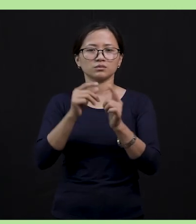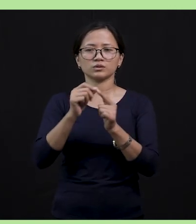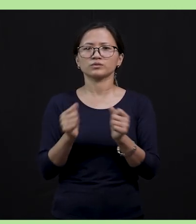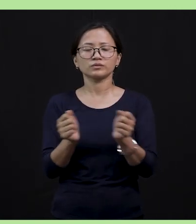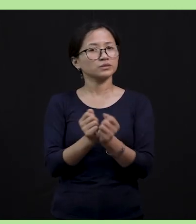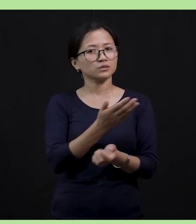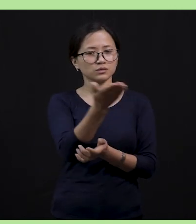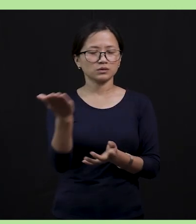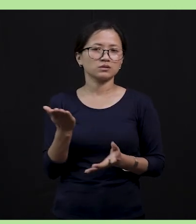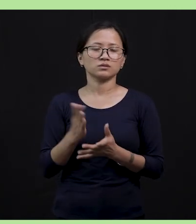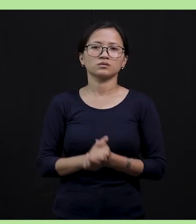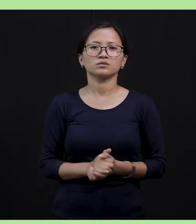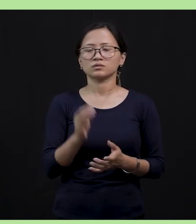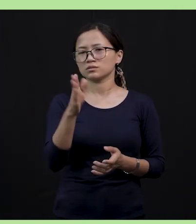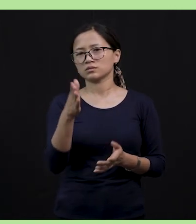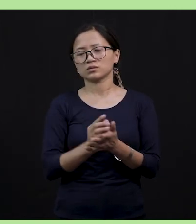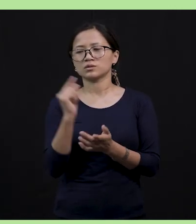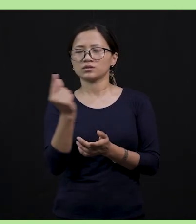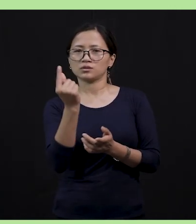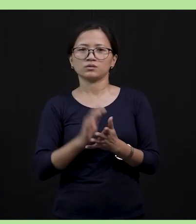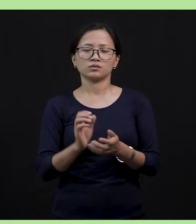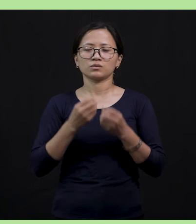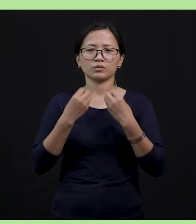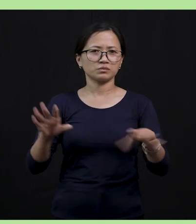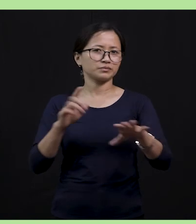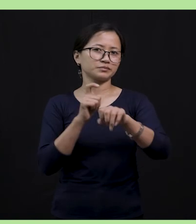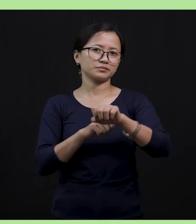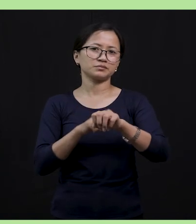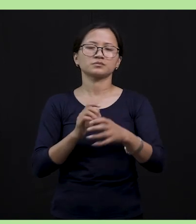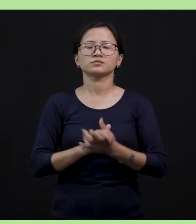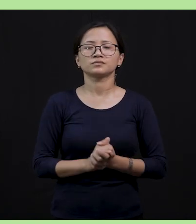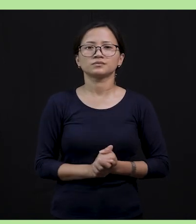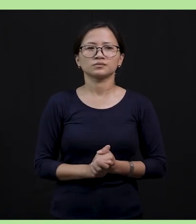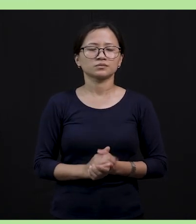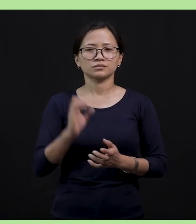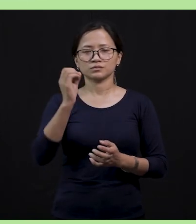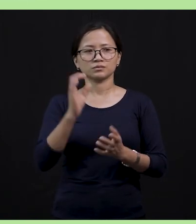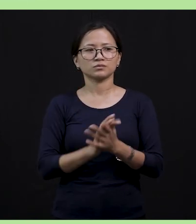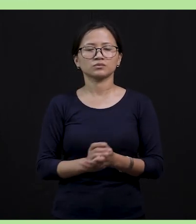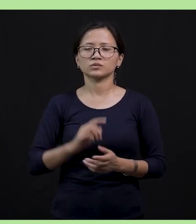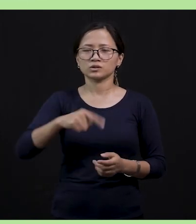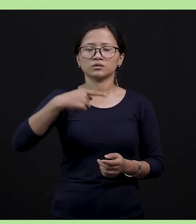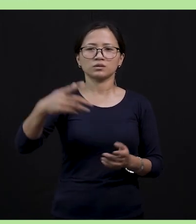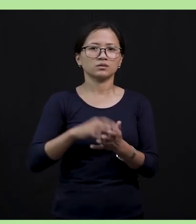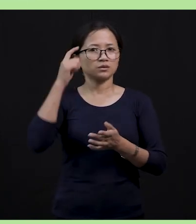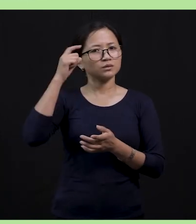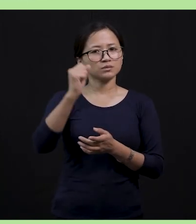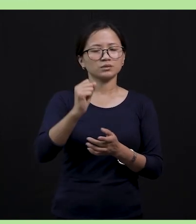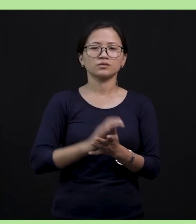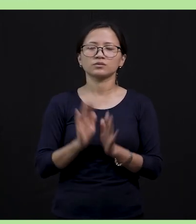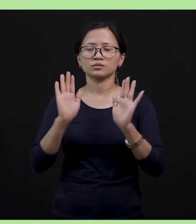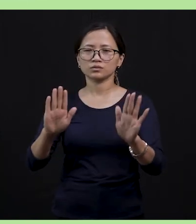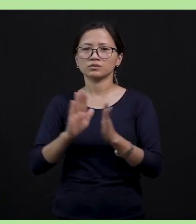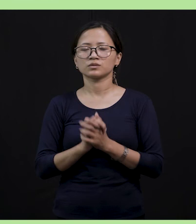you. Otherwise, it's no use, it's just wasting your time. But the opposition party should always remember